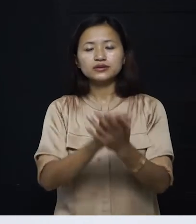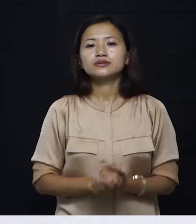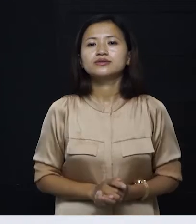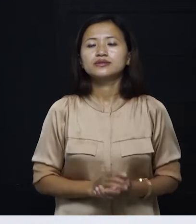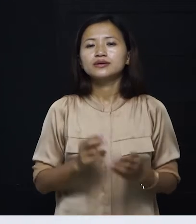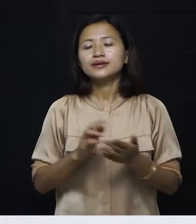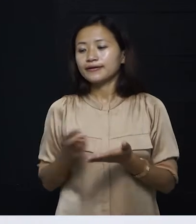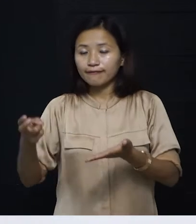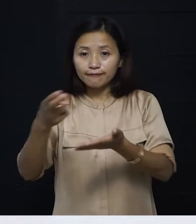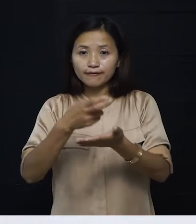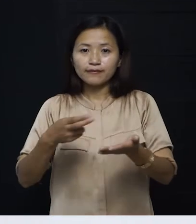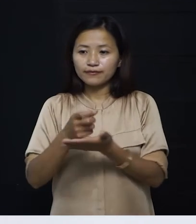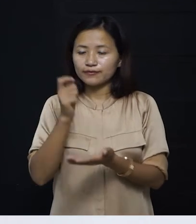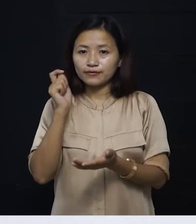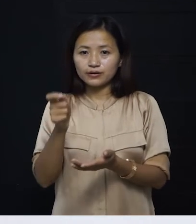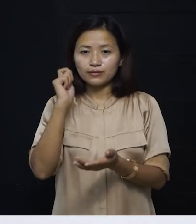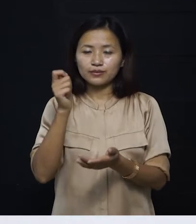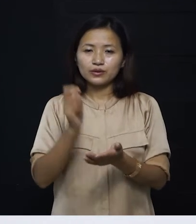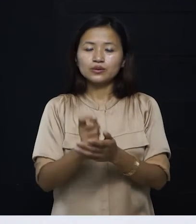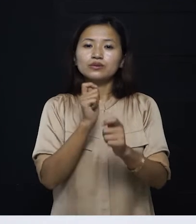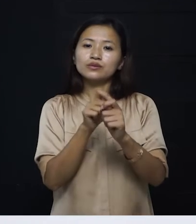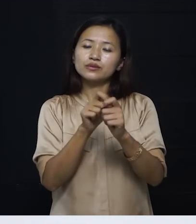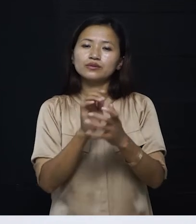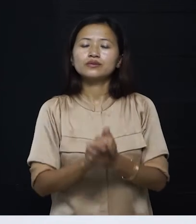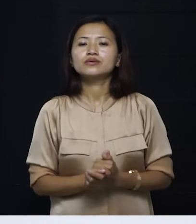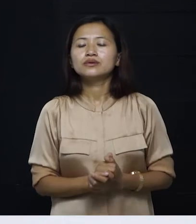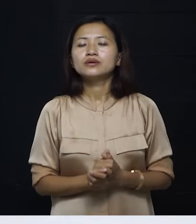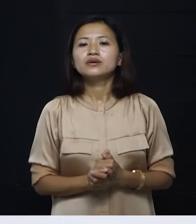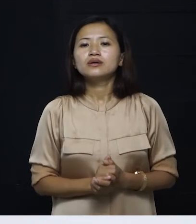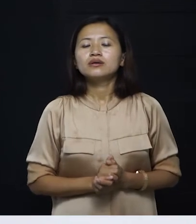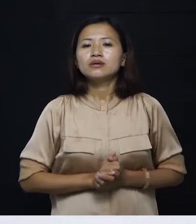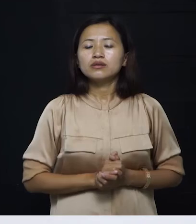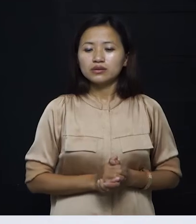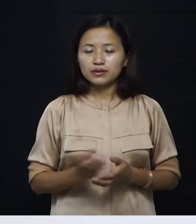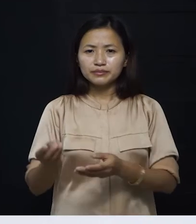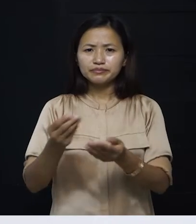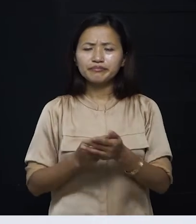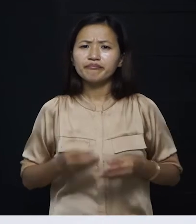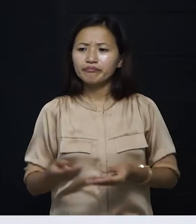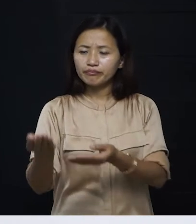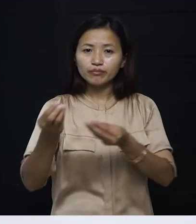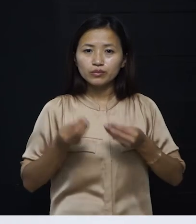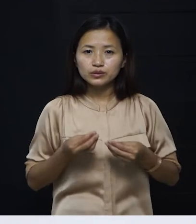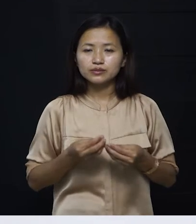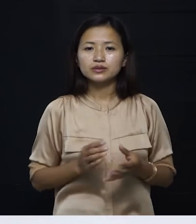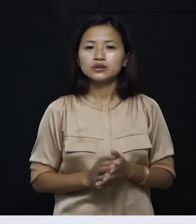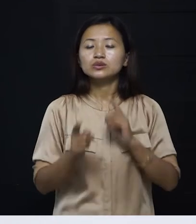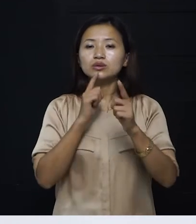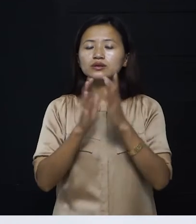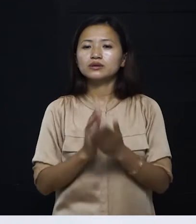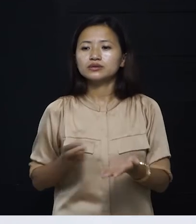the farmers, and that is to help the farmers. So here, borrowers means we are talking about the